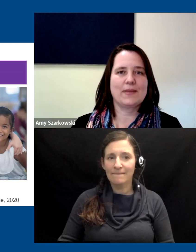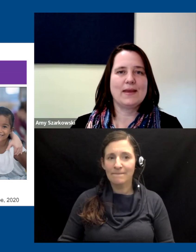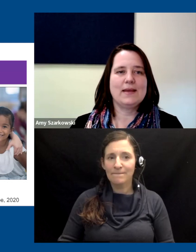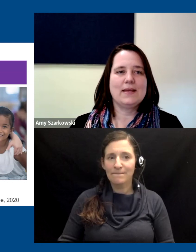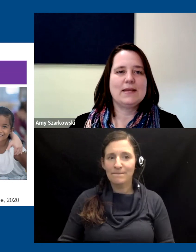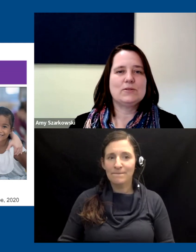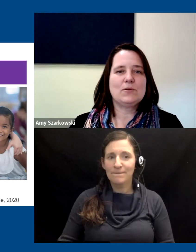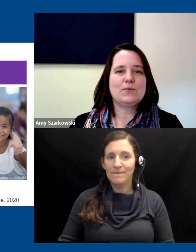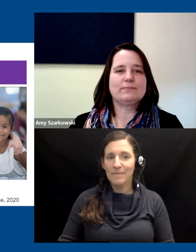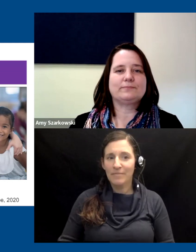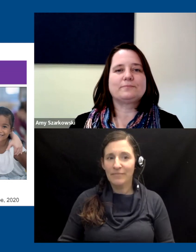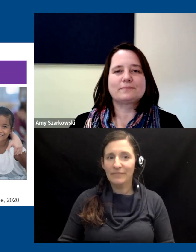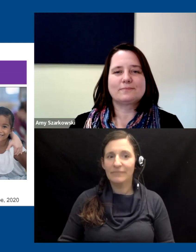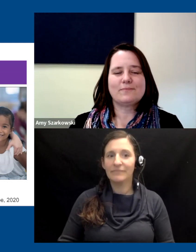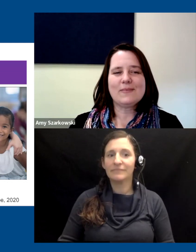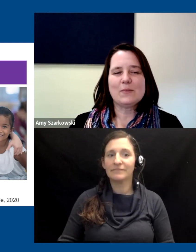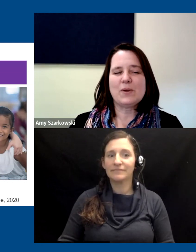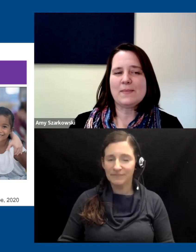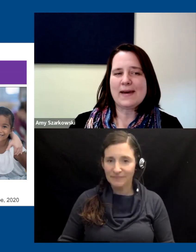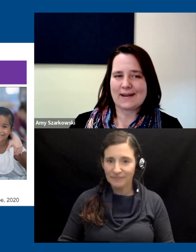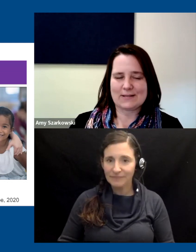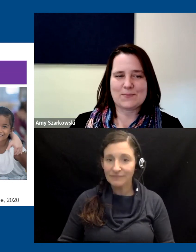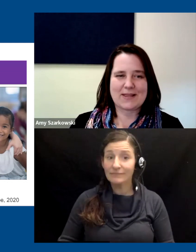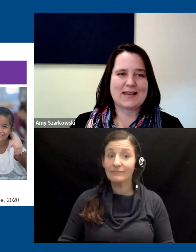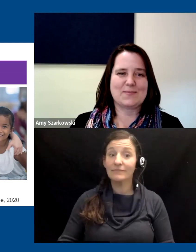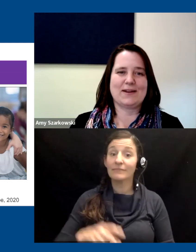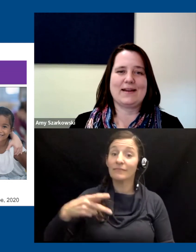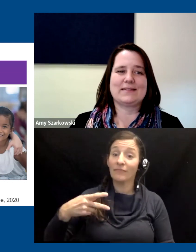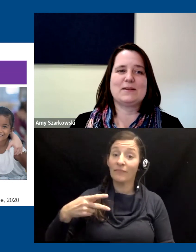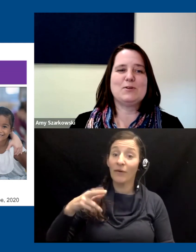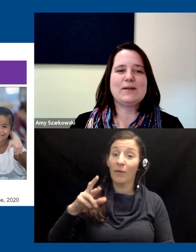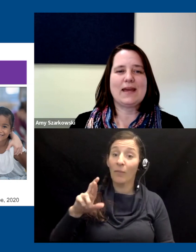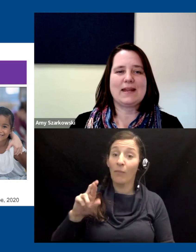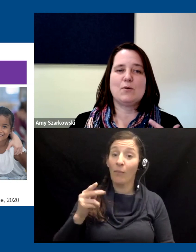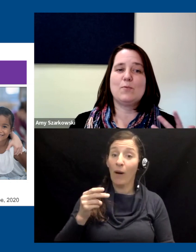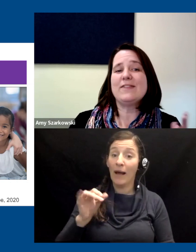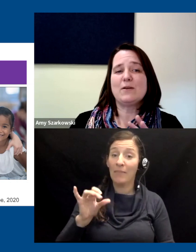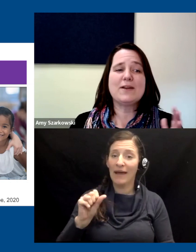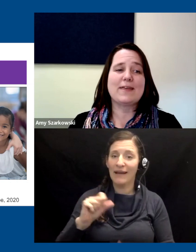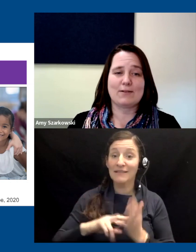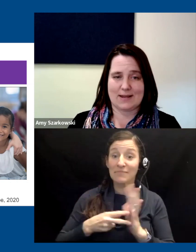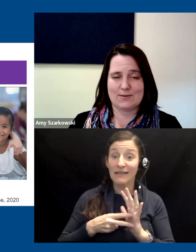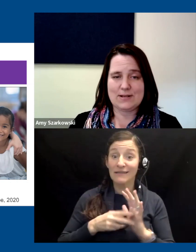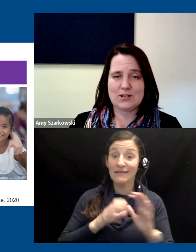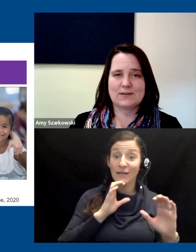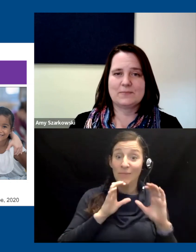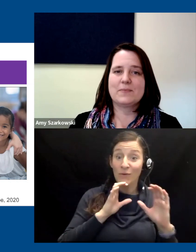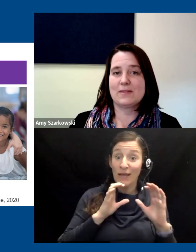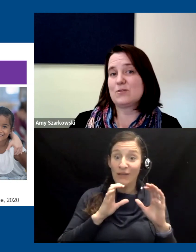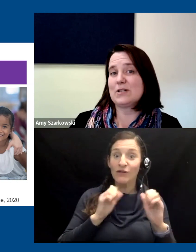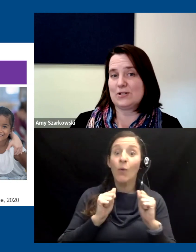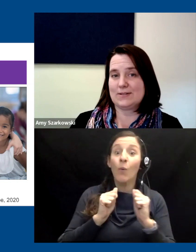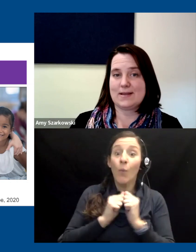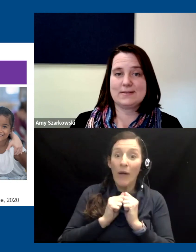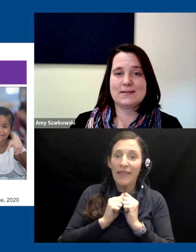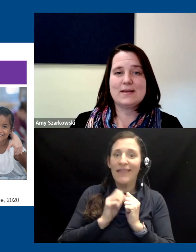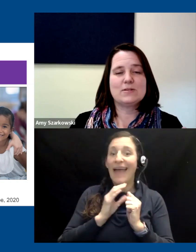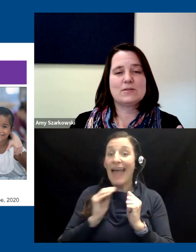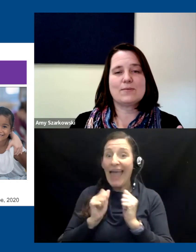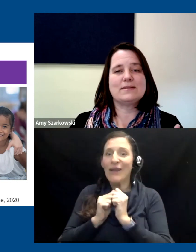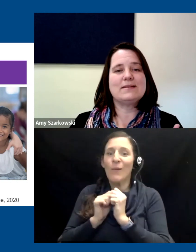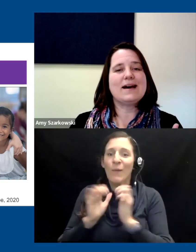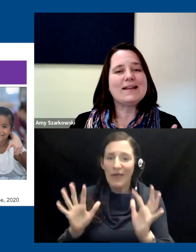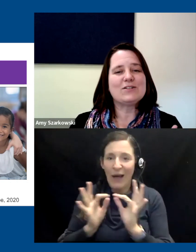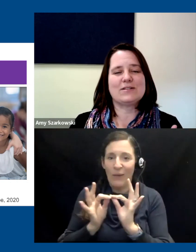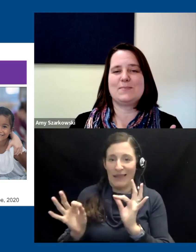Okay, so pragmatics we might think about as communicating with and without language in the traditional sense.